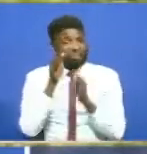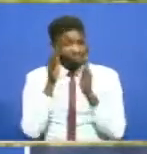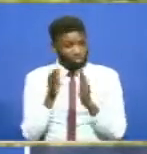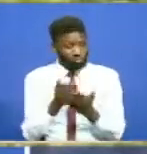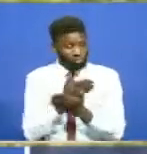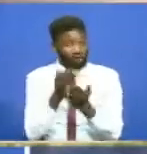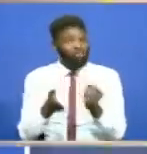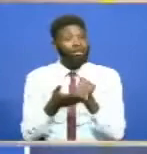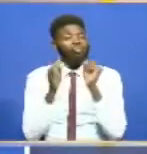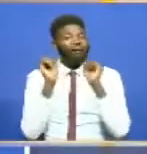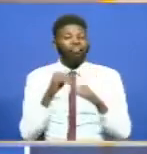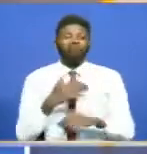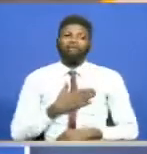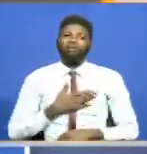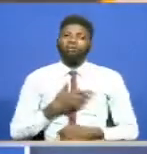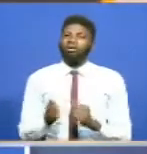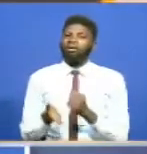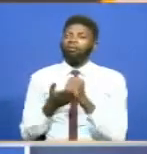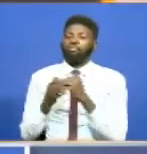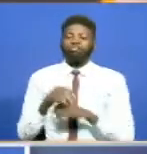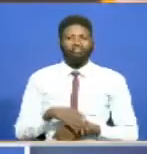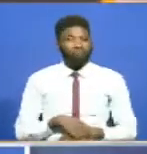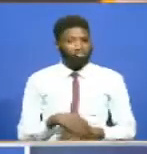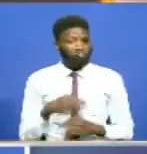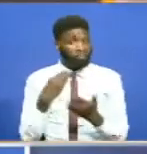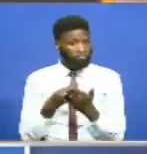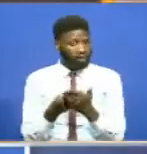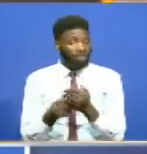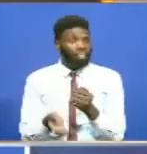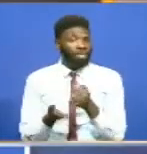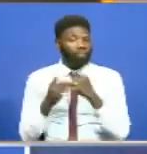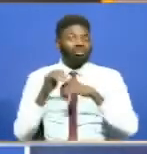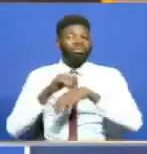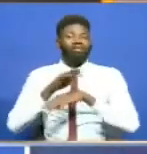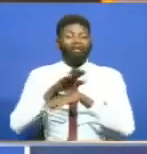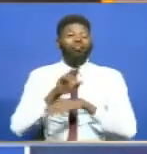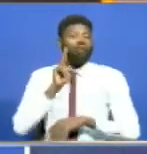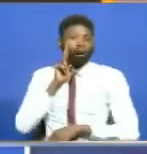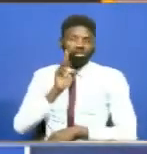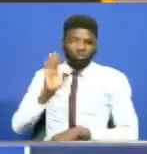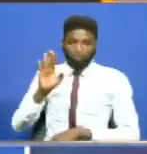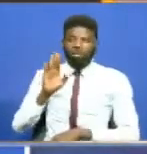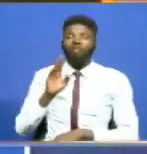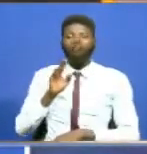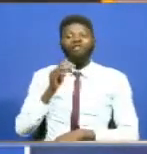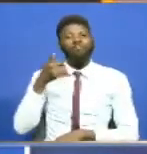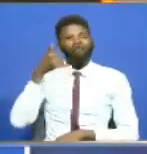and God will bless you. Assistance can be channeled through his uncle's phone number